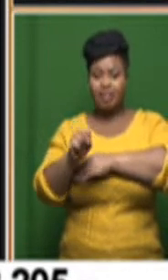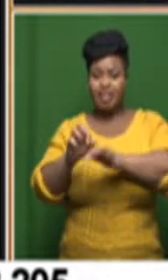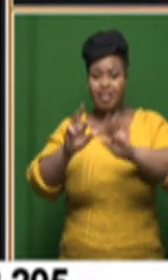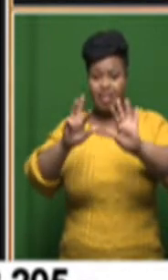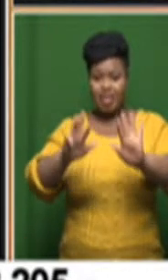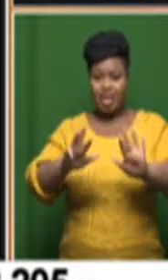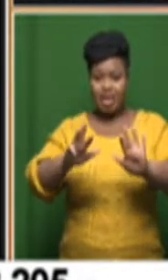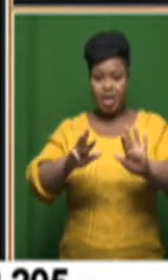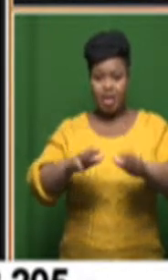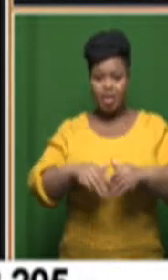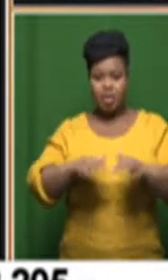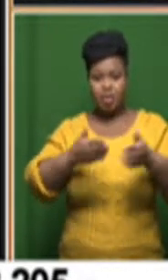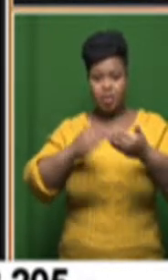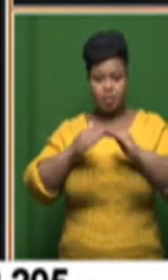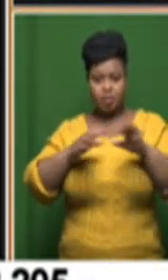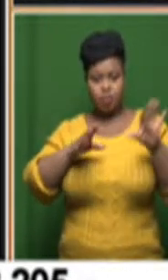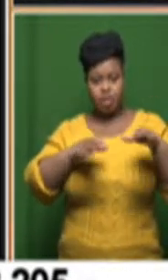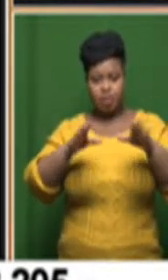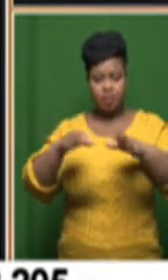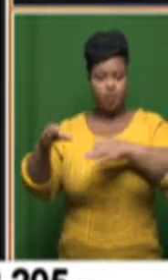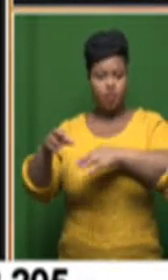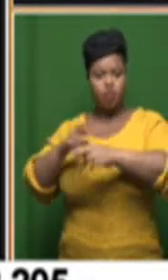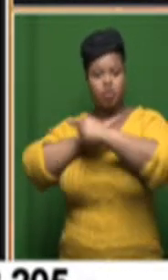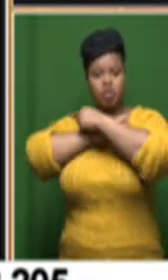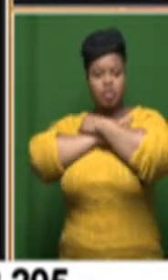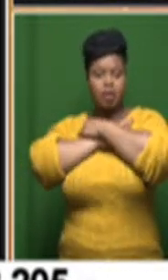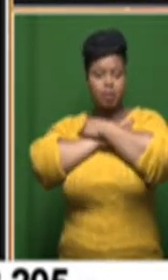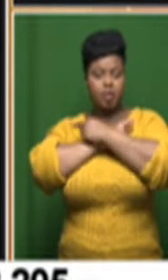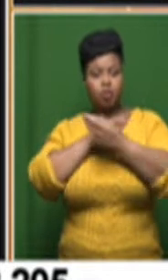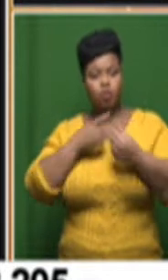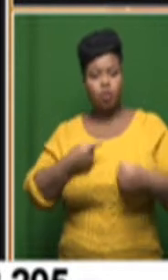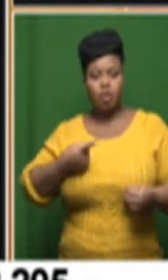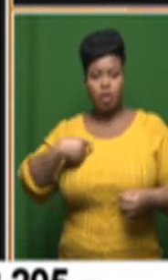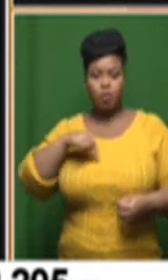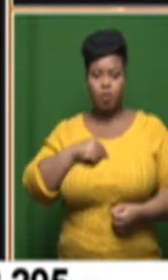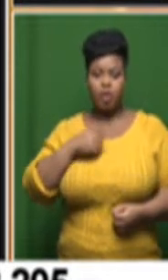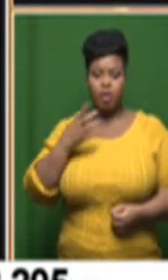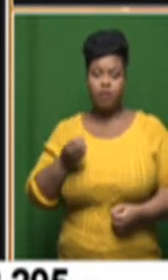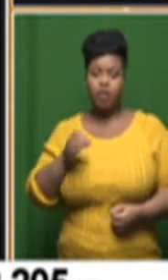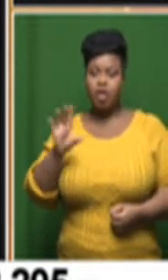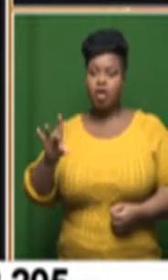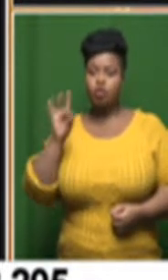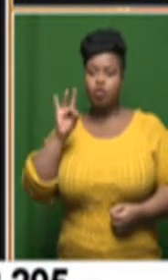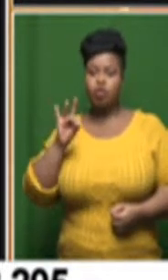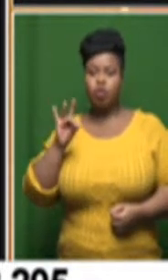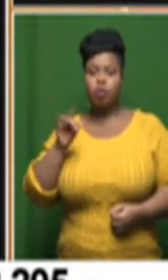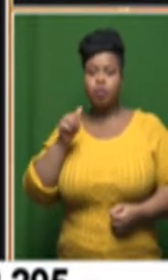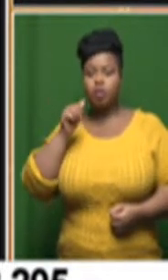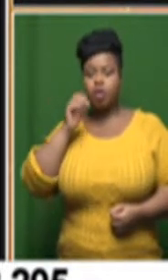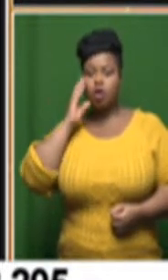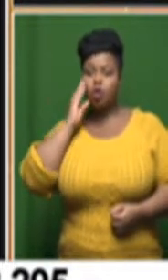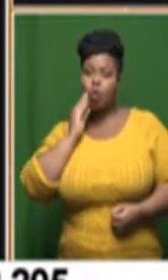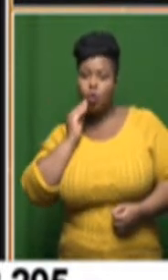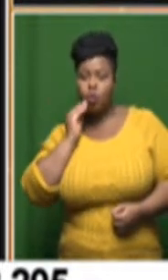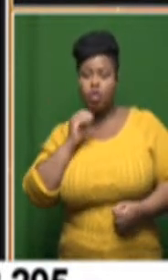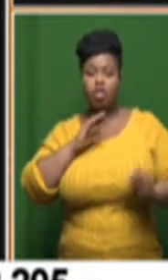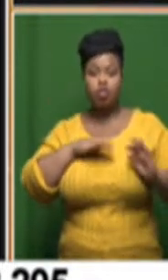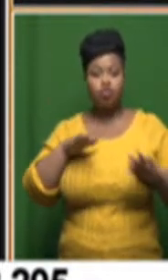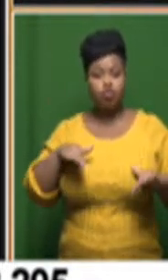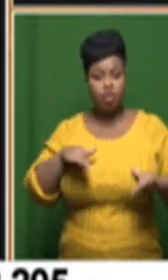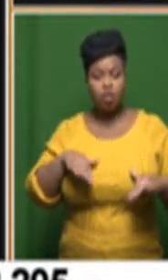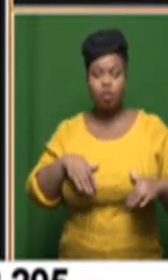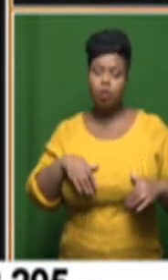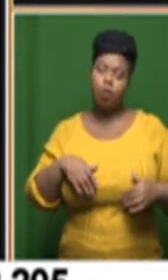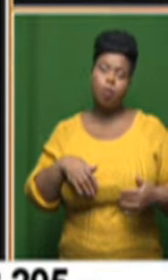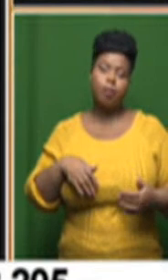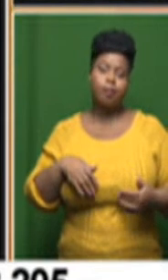villages. We had to adopt a parent, adopt an aunt, adopt a gogo, where the children are encouraged